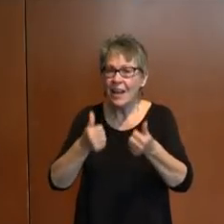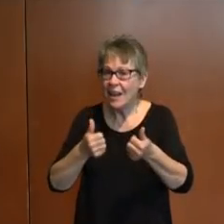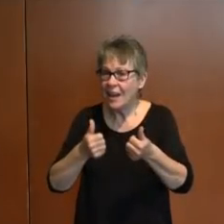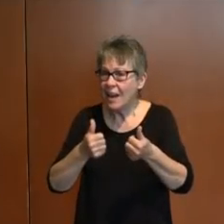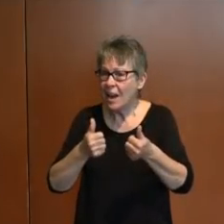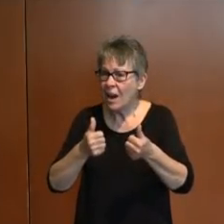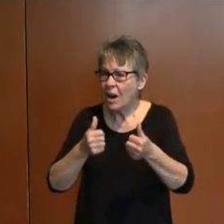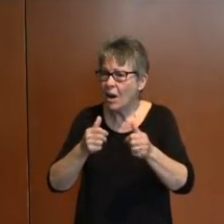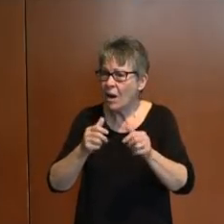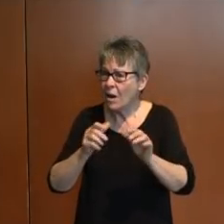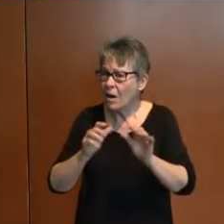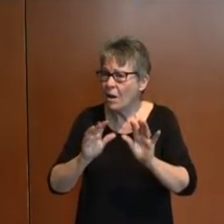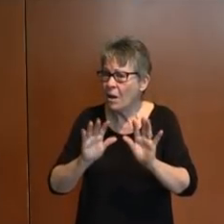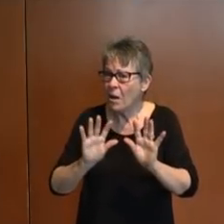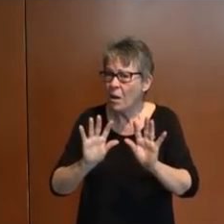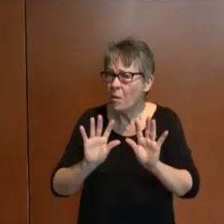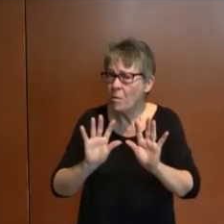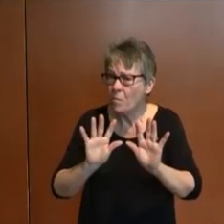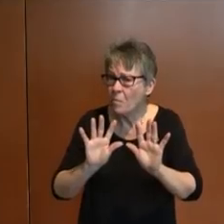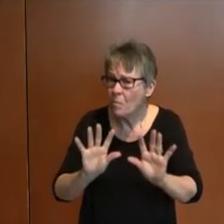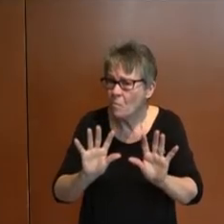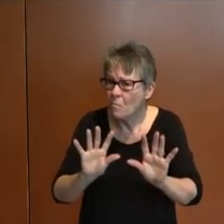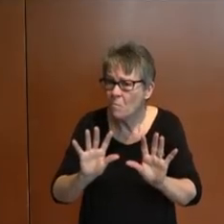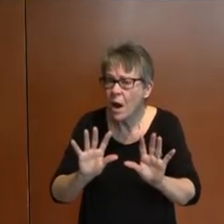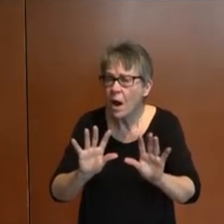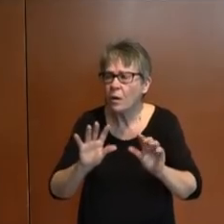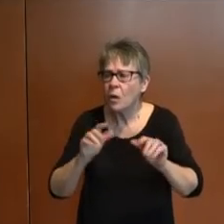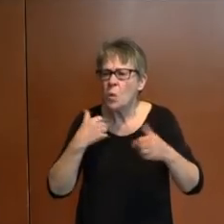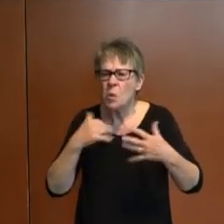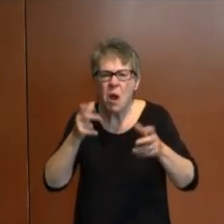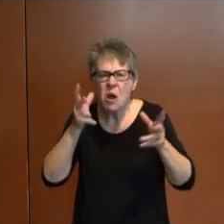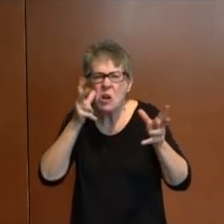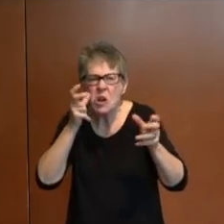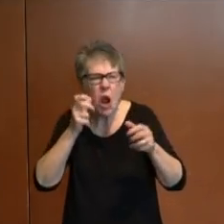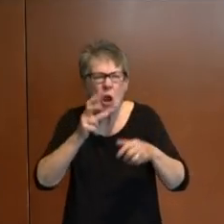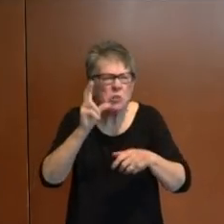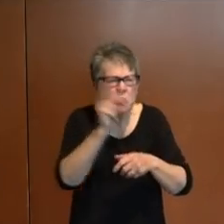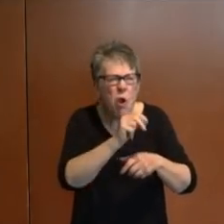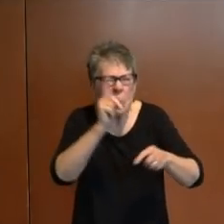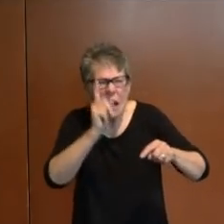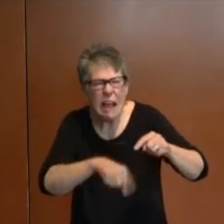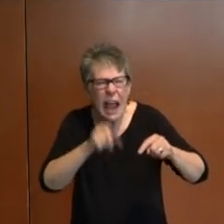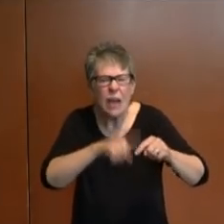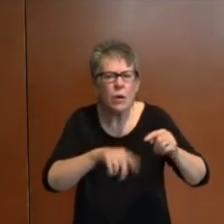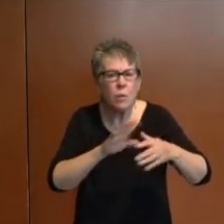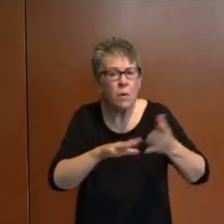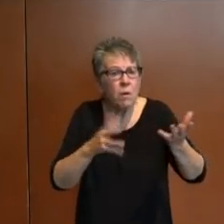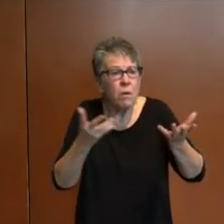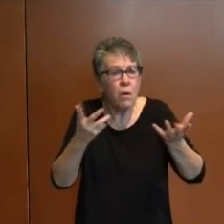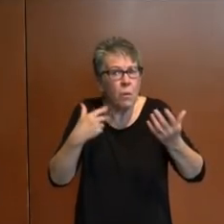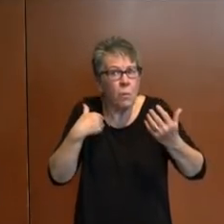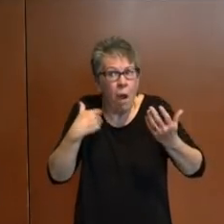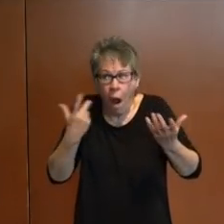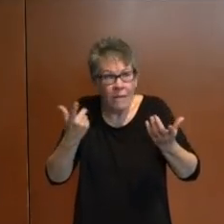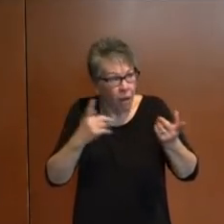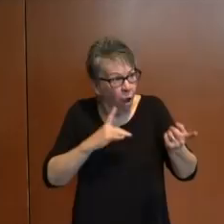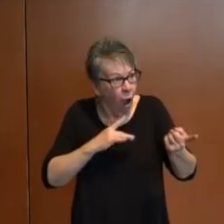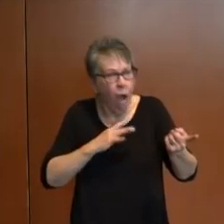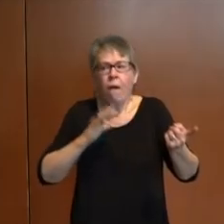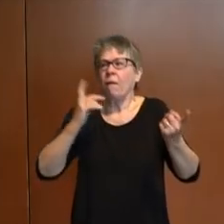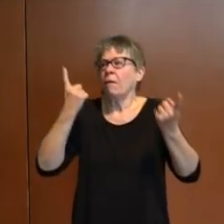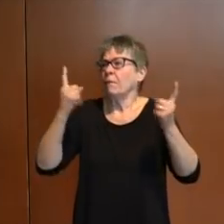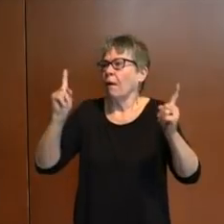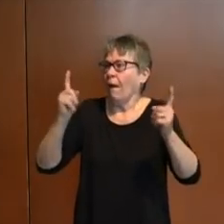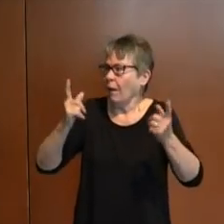looking for reasons to keep you in your house. But I would be remiss if I did not say we're not putting out an April